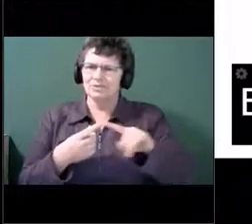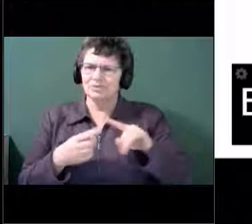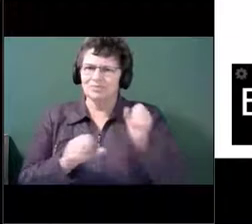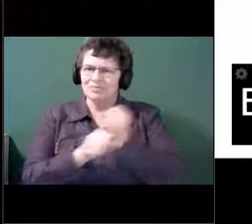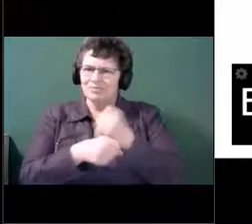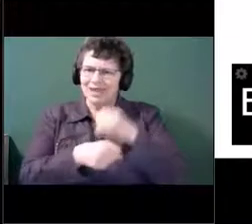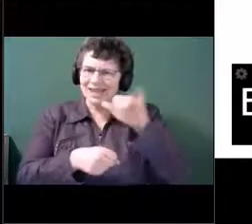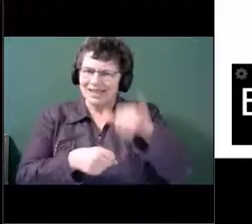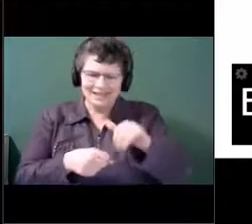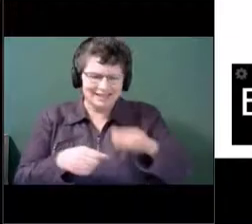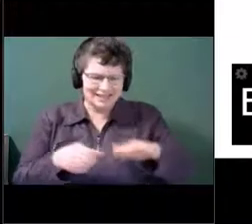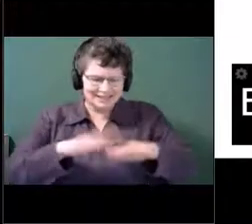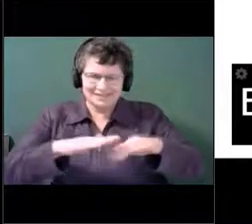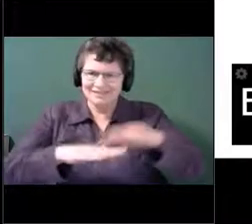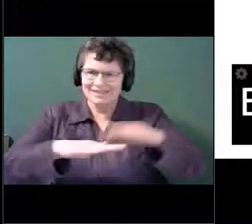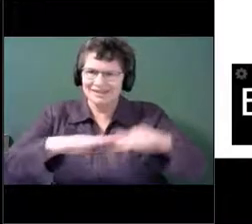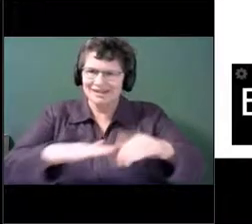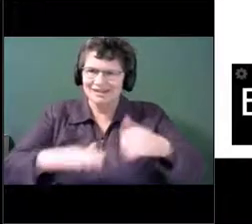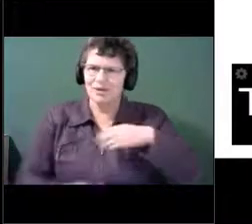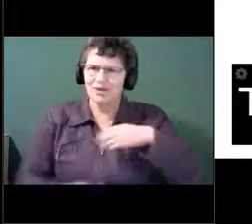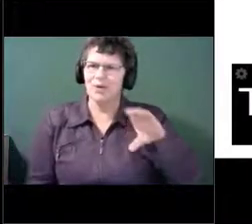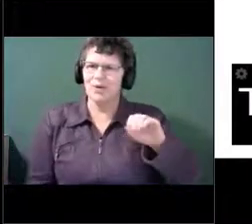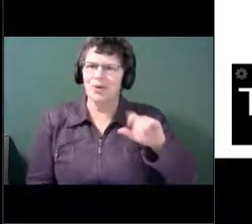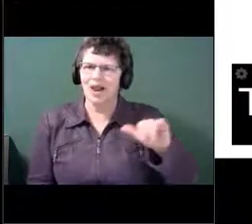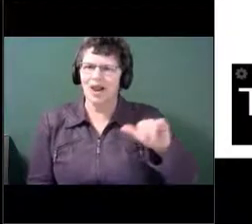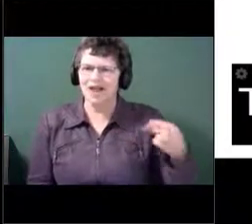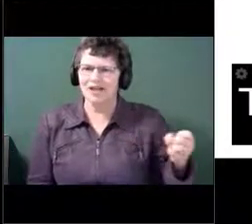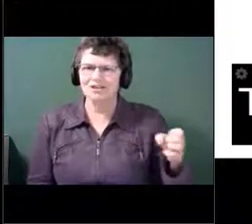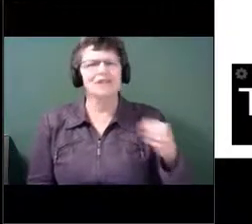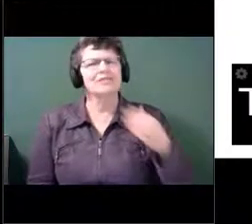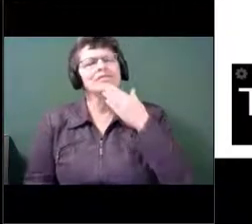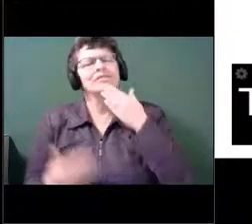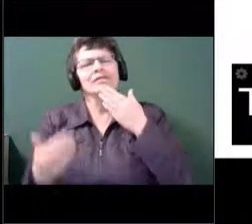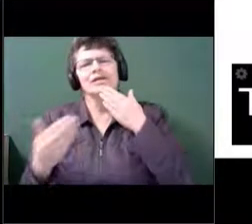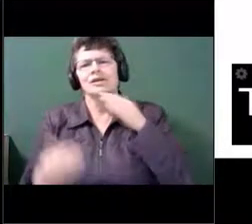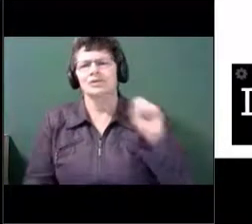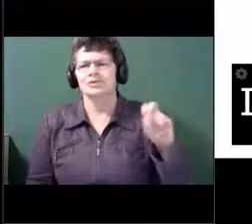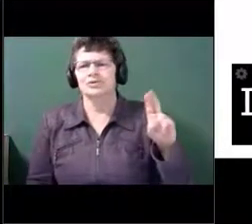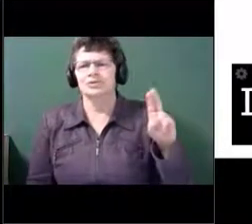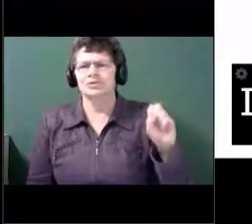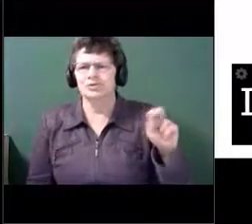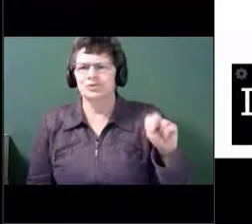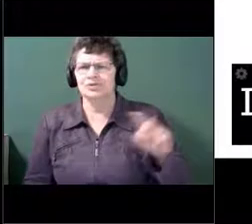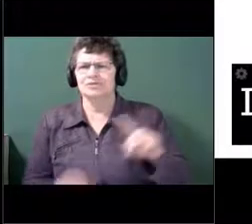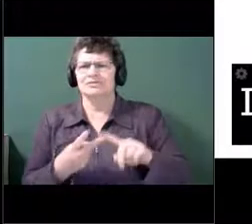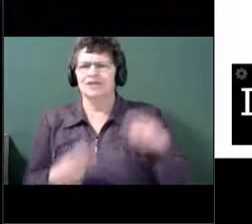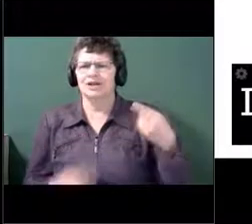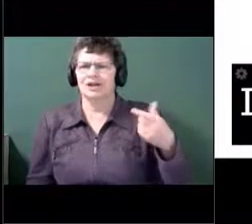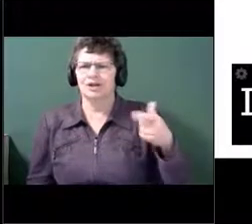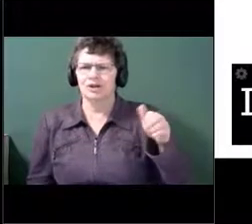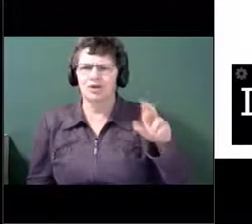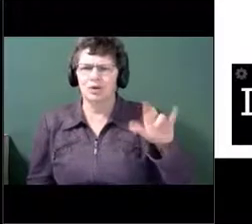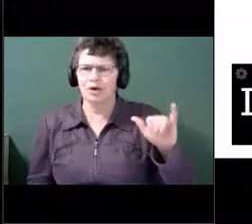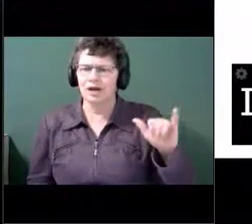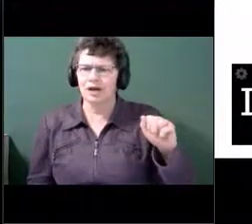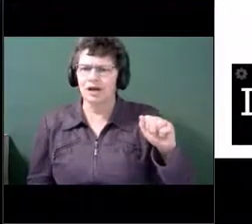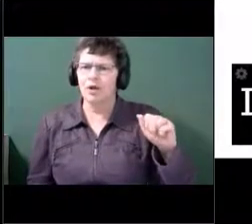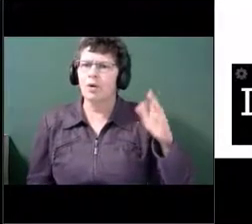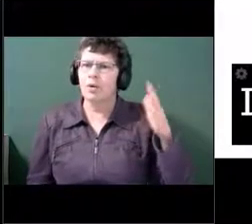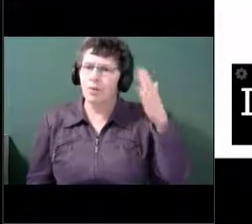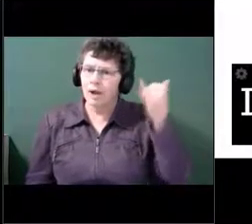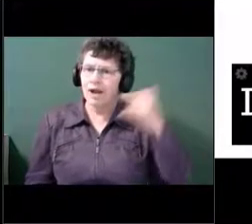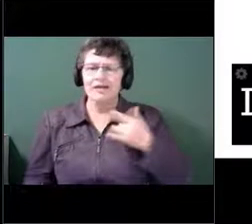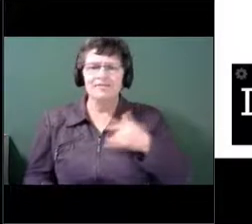this whole world to me. And if I can just open it for one more person, then that's wonderful.